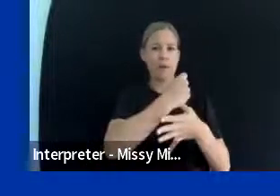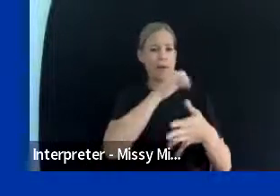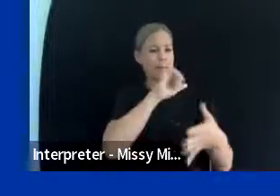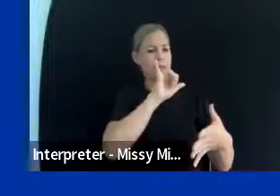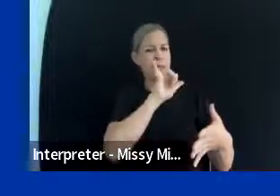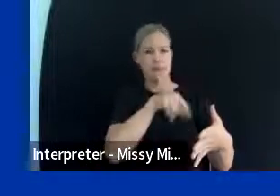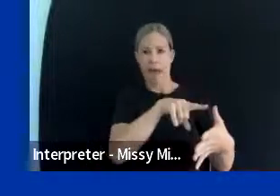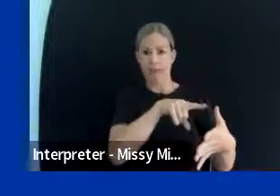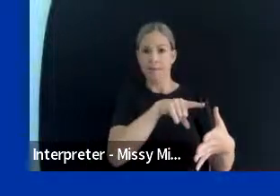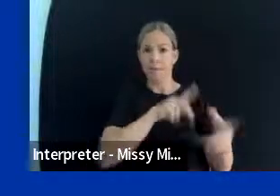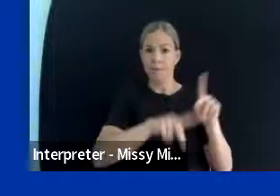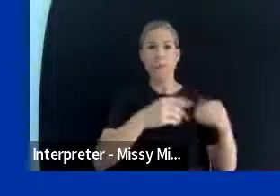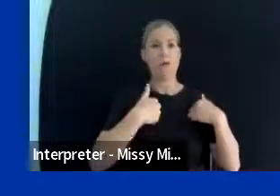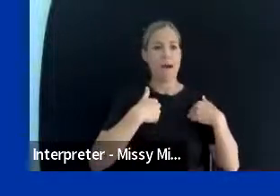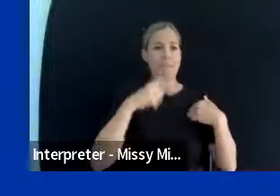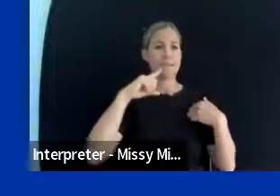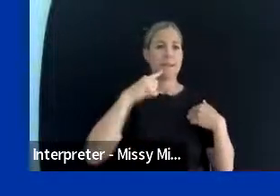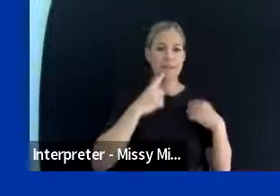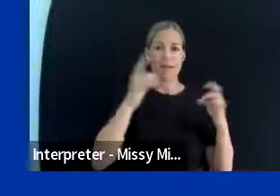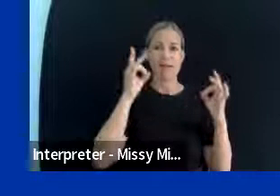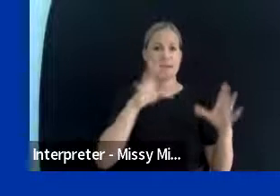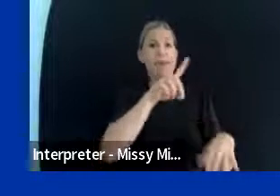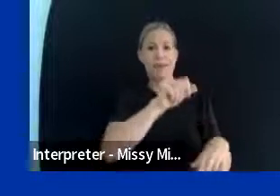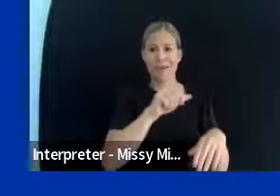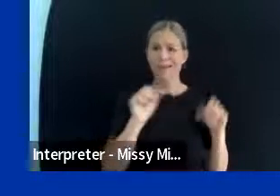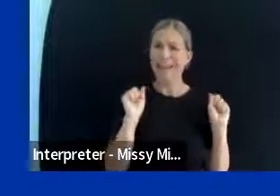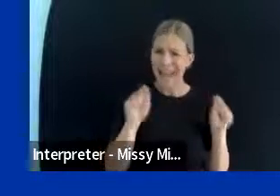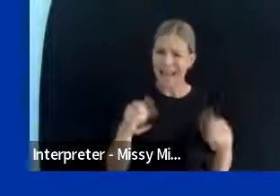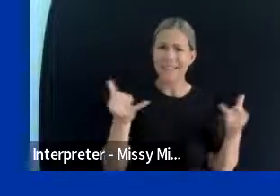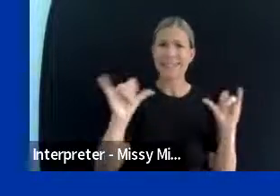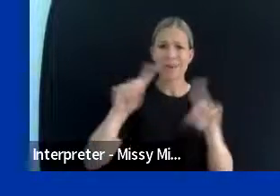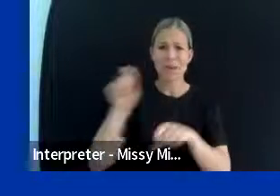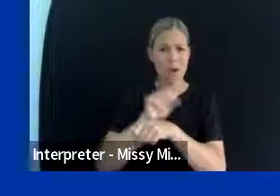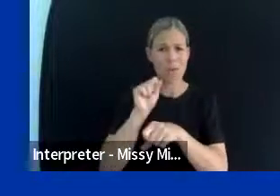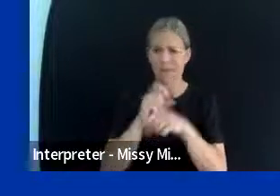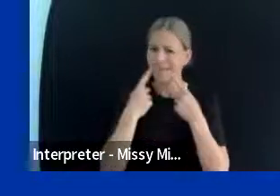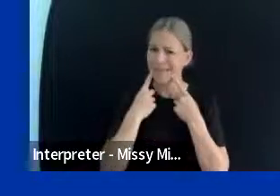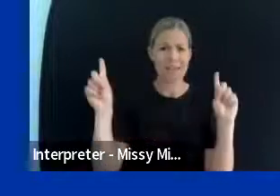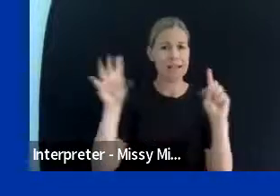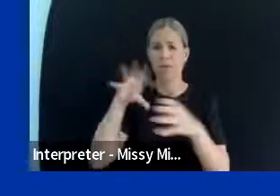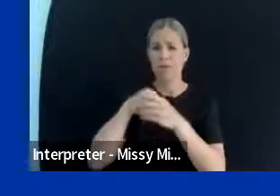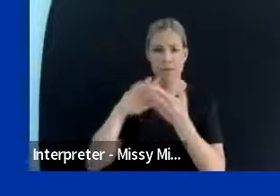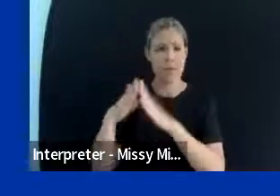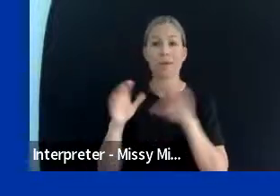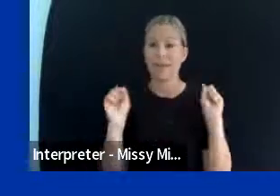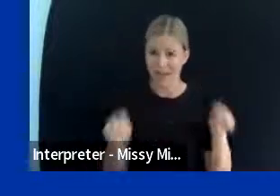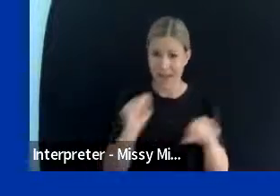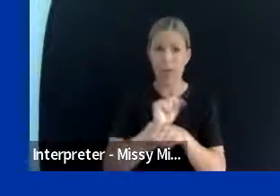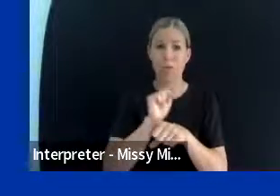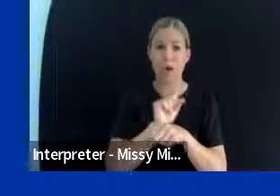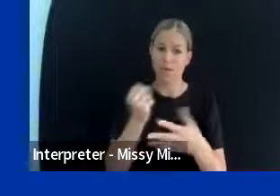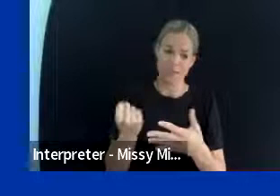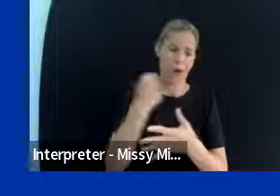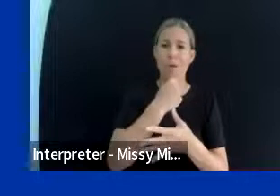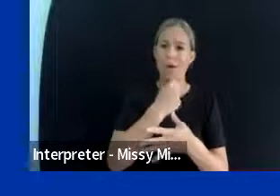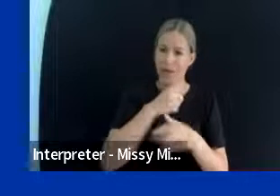with significant impact of disability can go to work and be successfully employed in the community. And that we want to prioritize that and